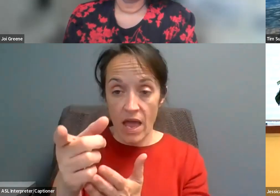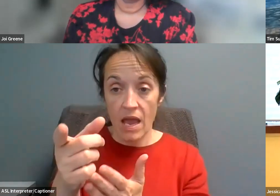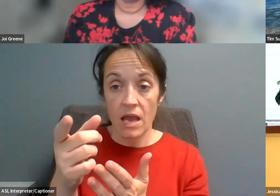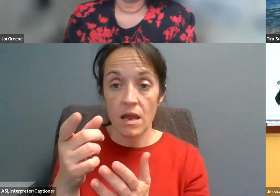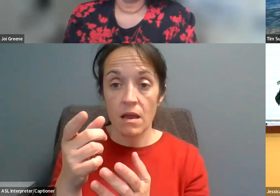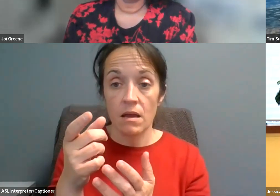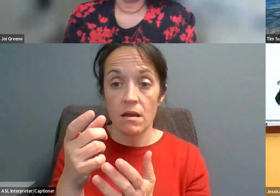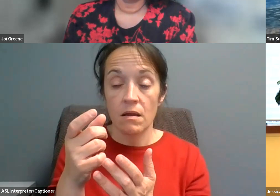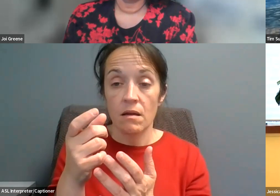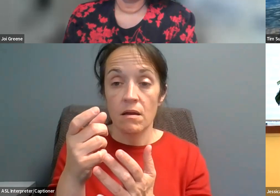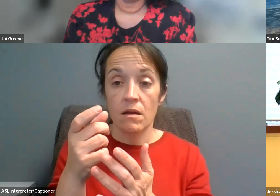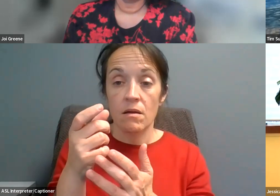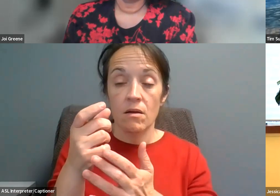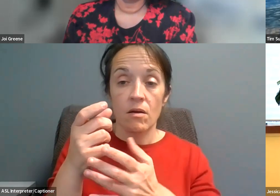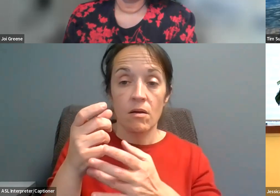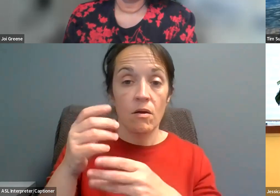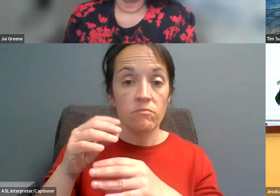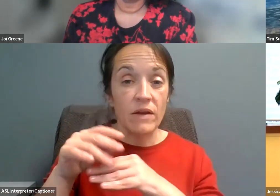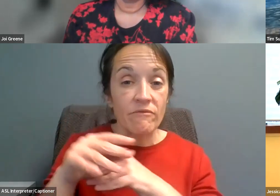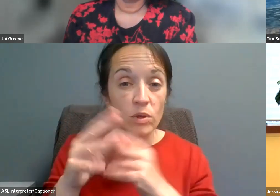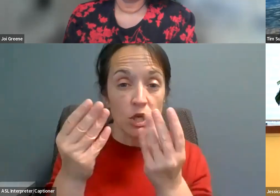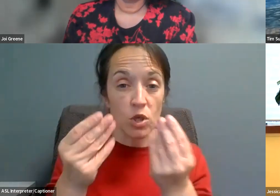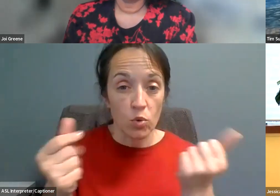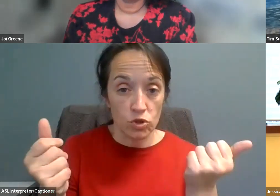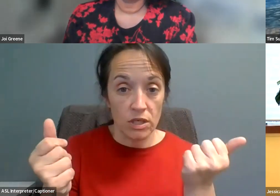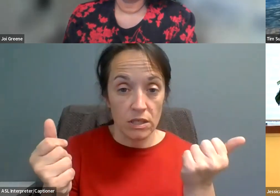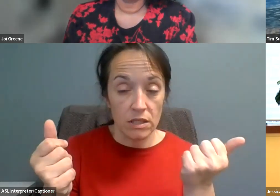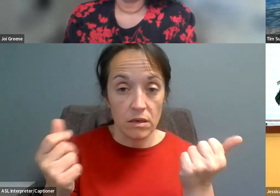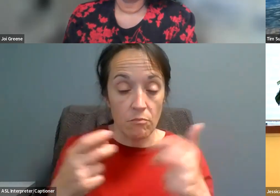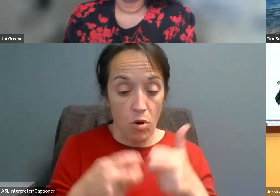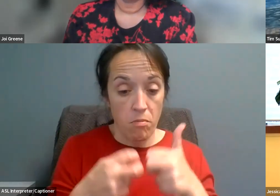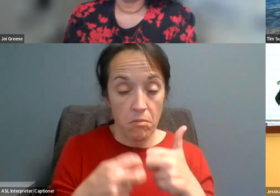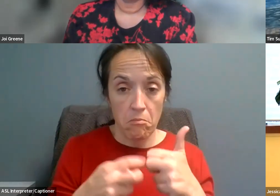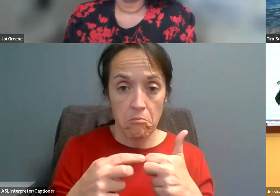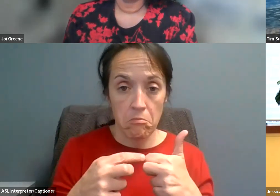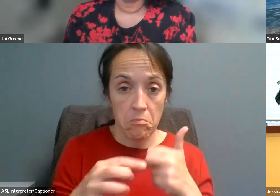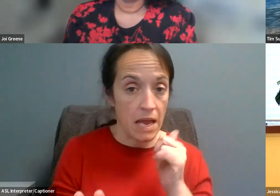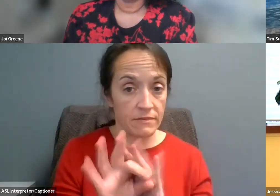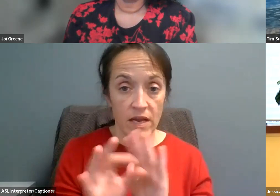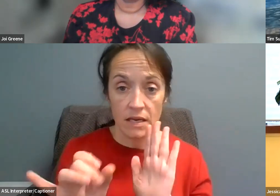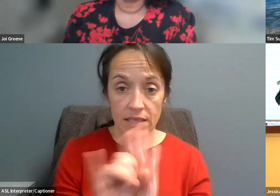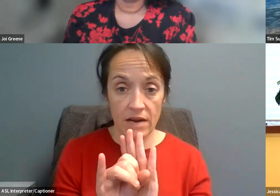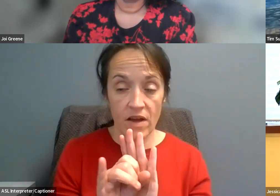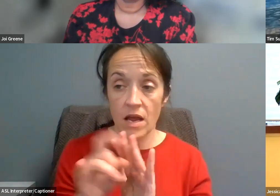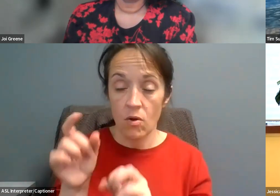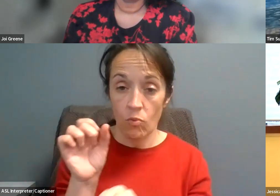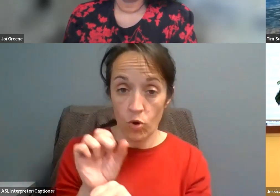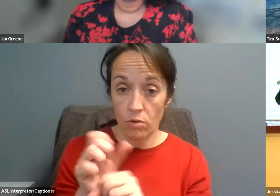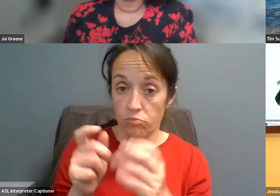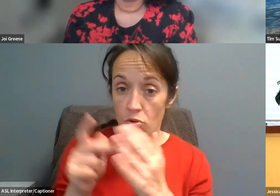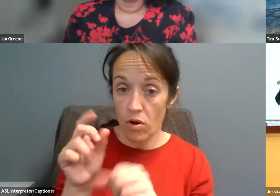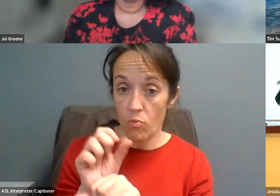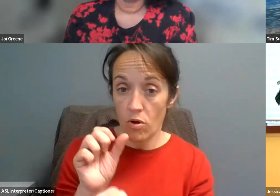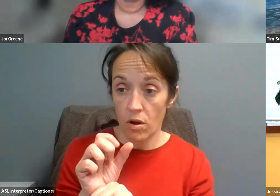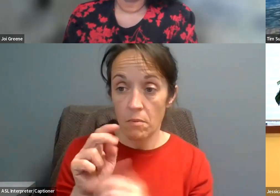to stakeholder needs? Are these things feasible? And are they actionable? Or are they more kind of